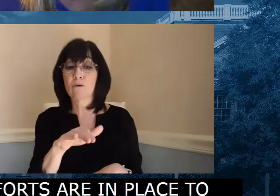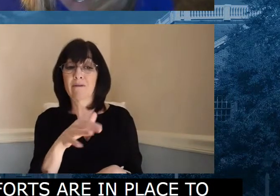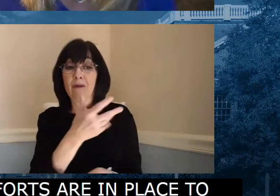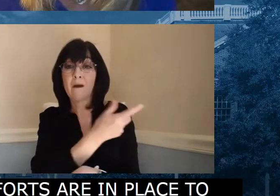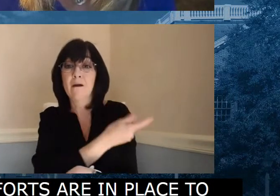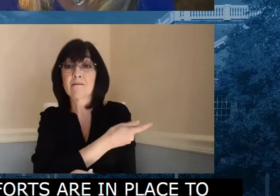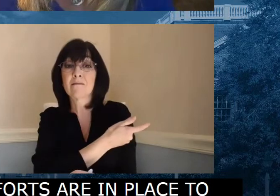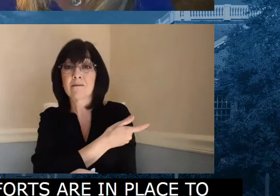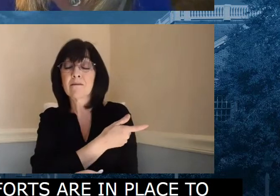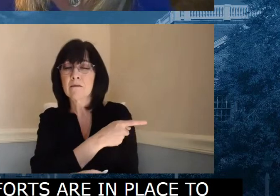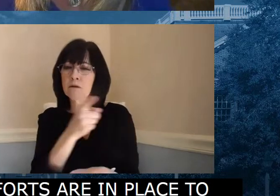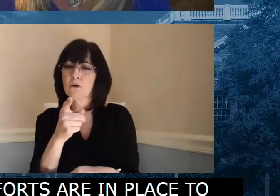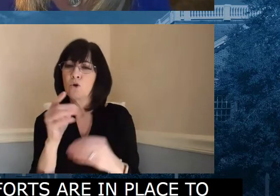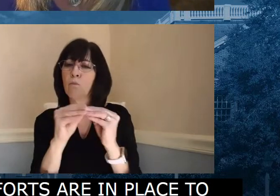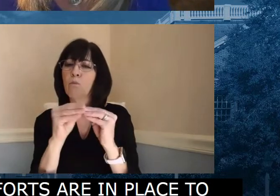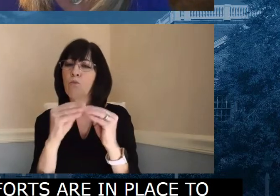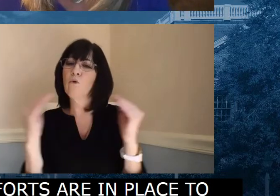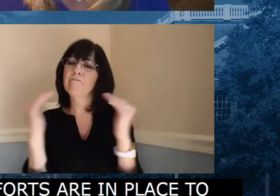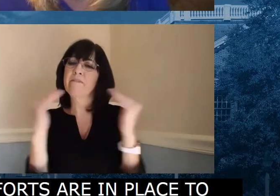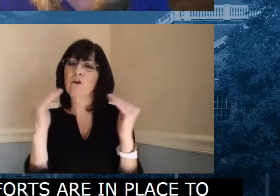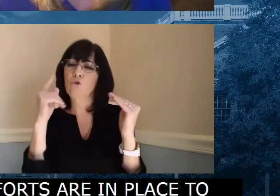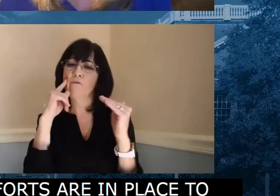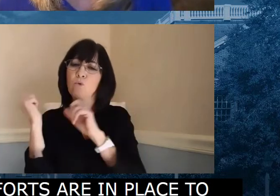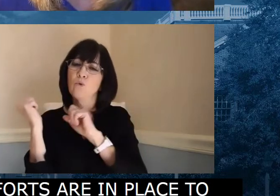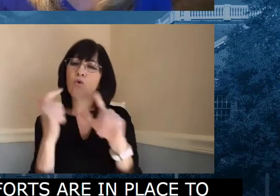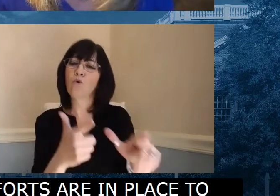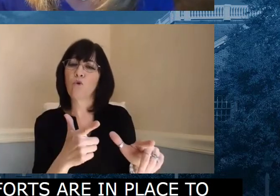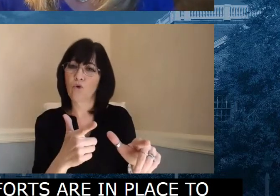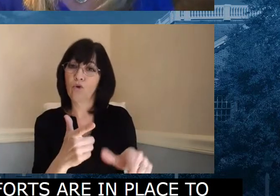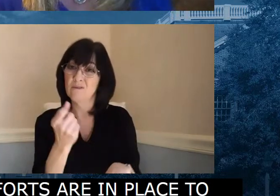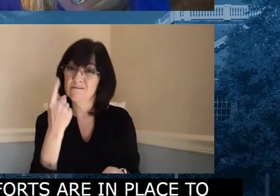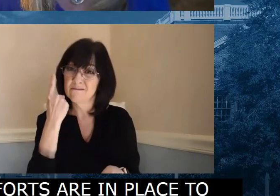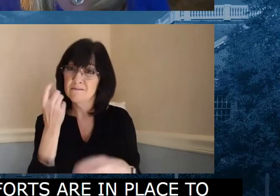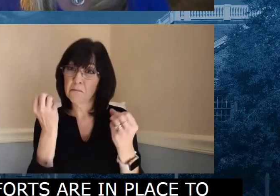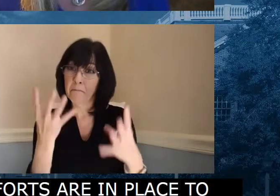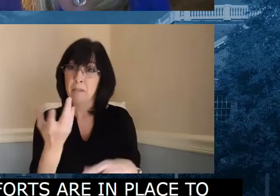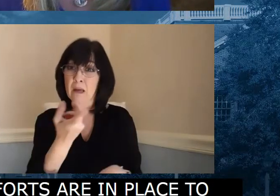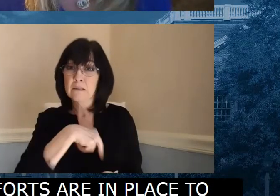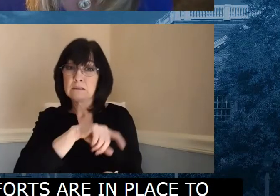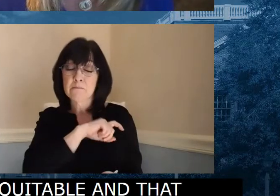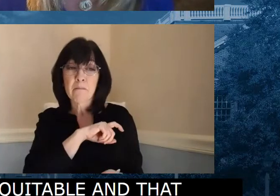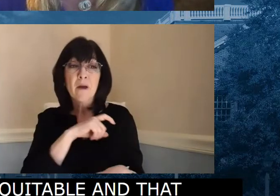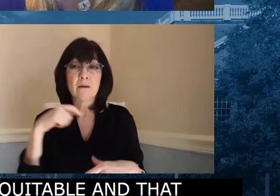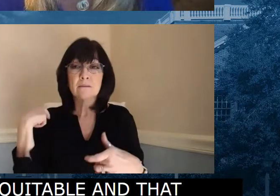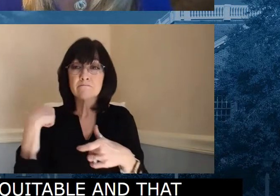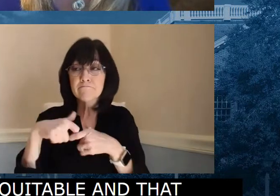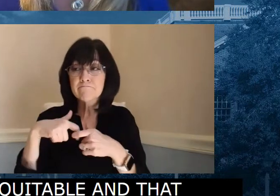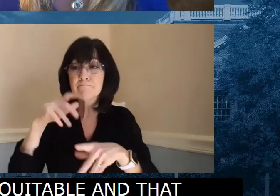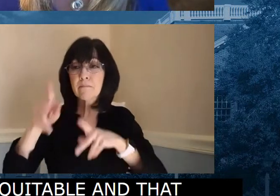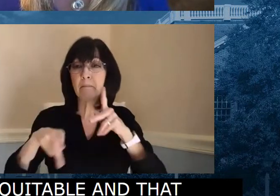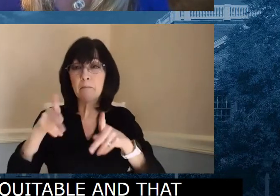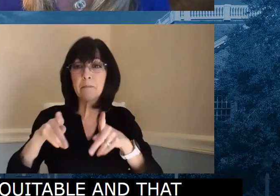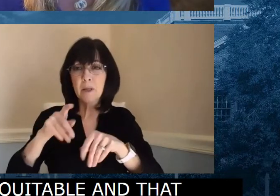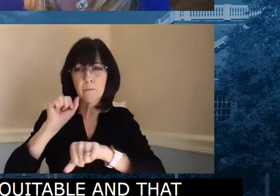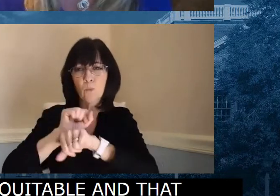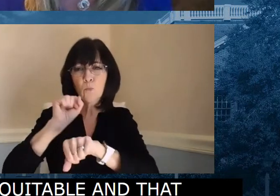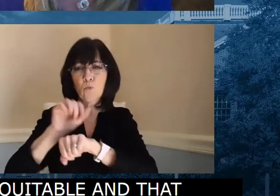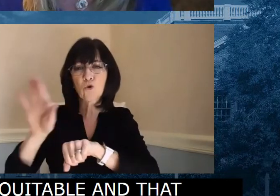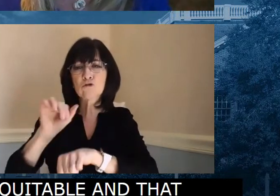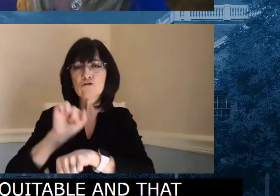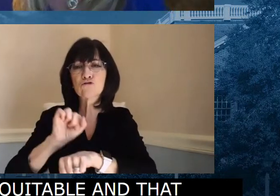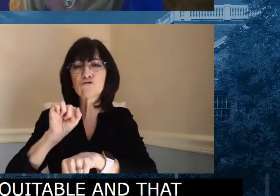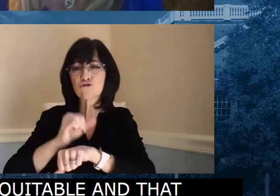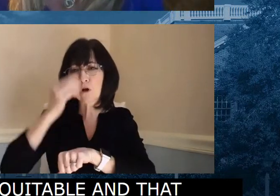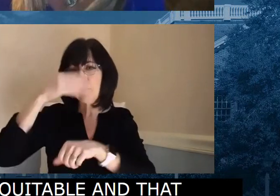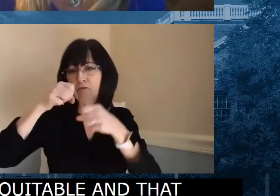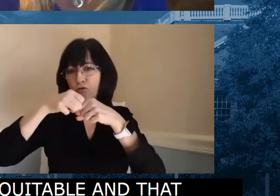minority community, especially Latinos who work on the front lines, can trust the vaccine and get accurate and correct information?